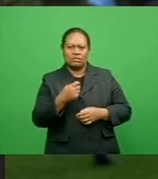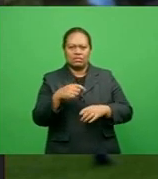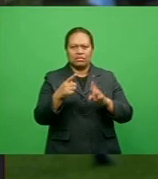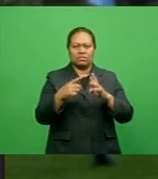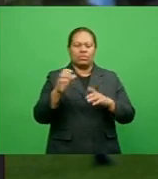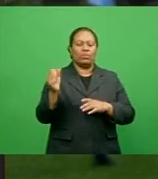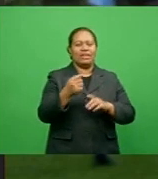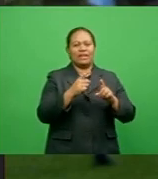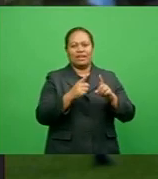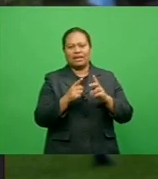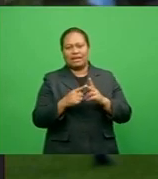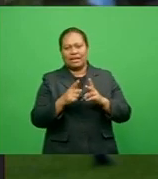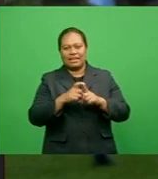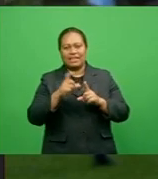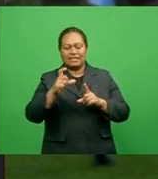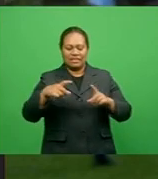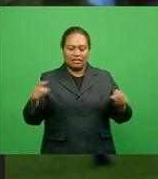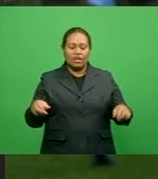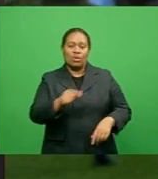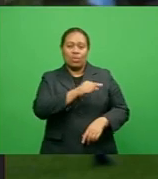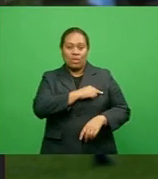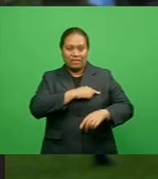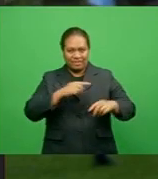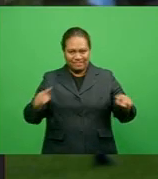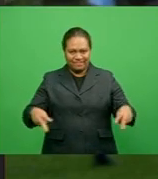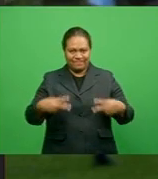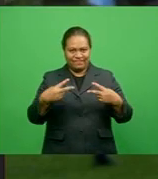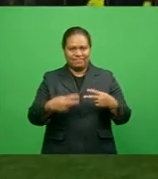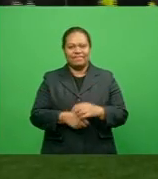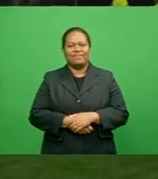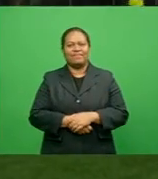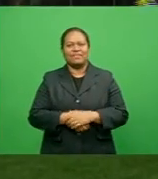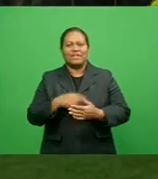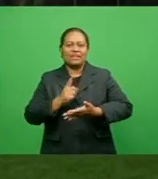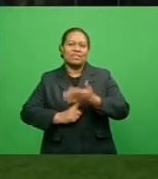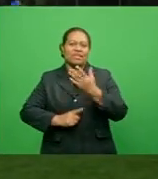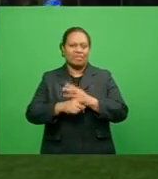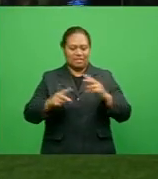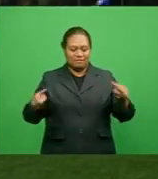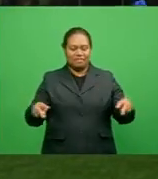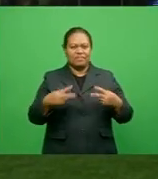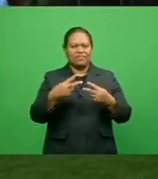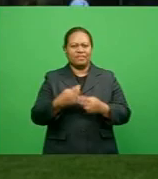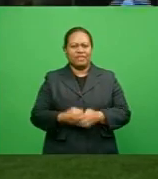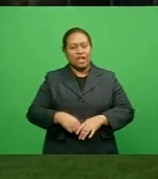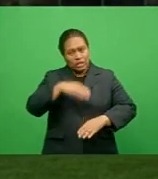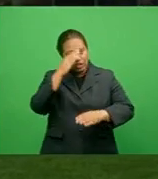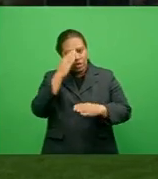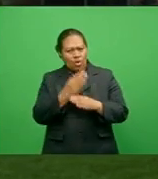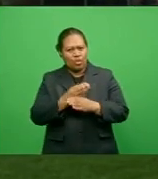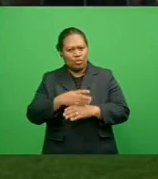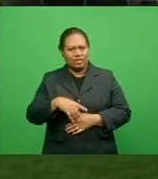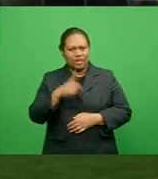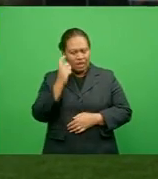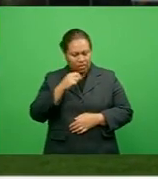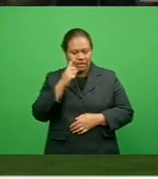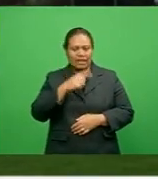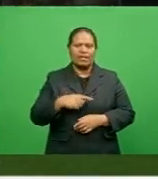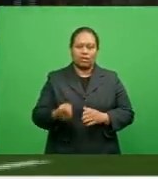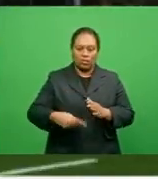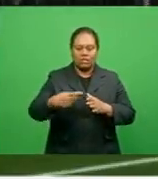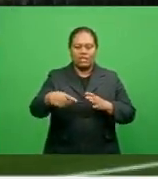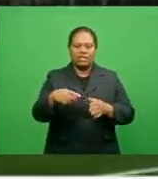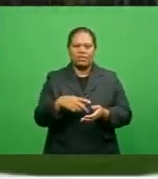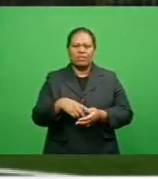IDC title after qualifying for the semi-finals. Heading into the semis with high hopes, they know they will need to keep up on